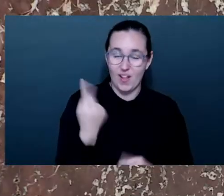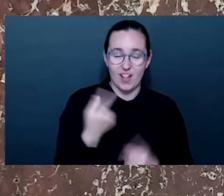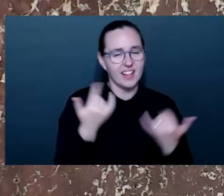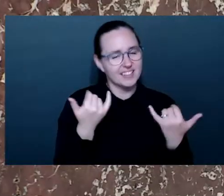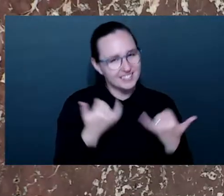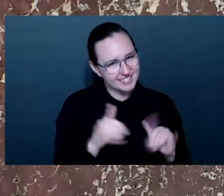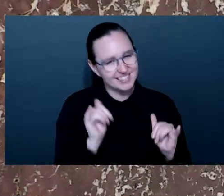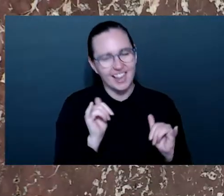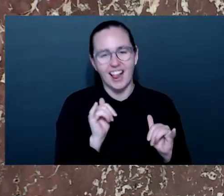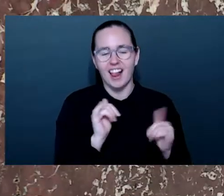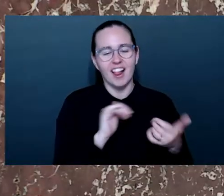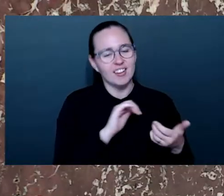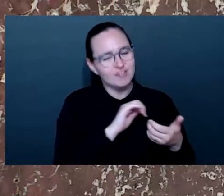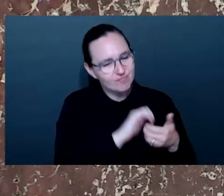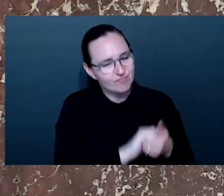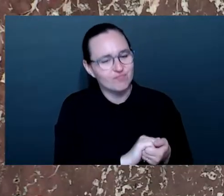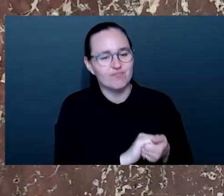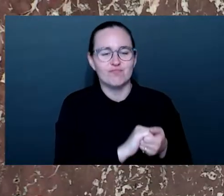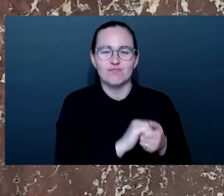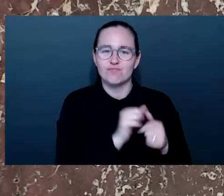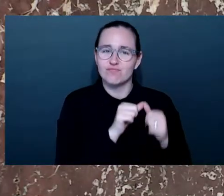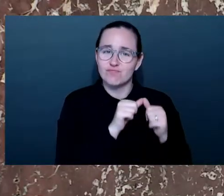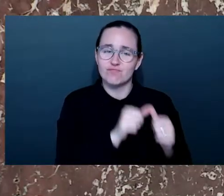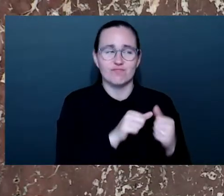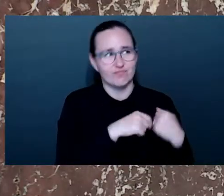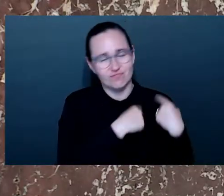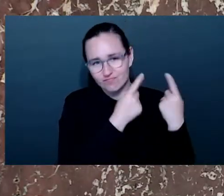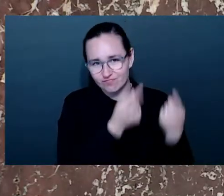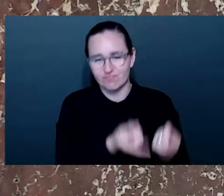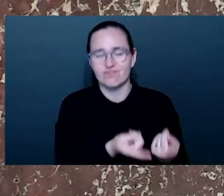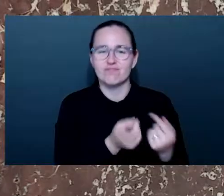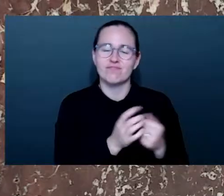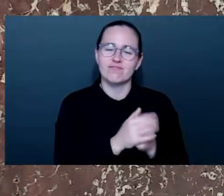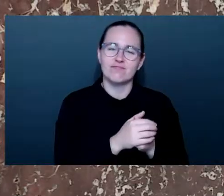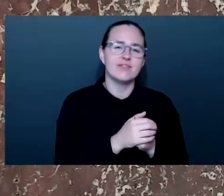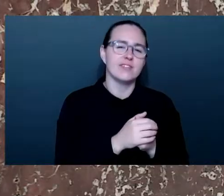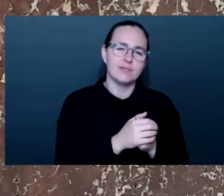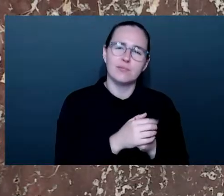Richard in terms of getting out on behalf of the public both sides of the